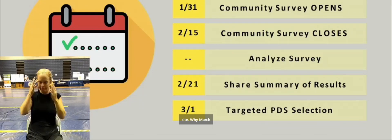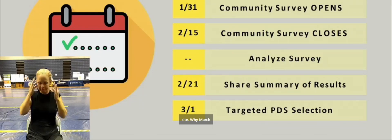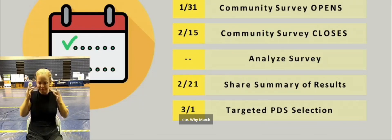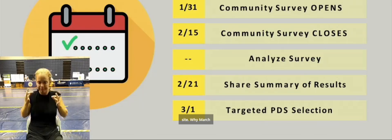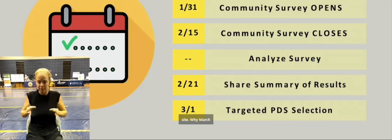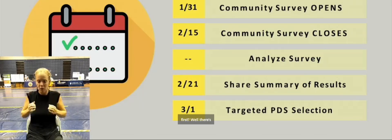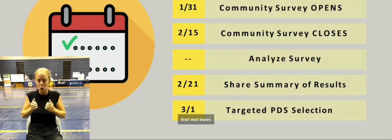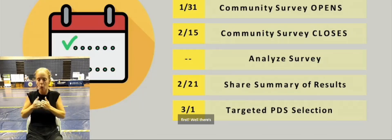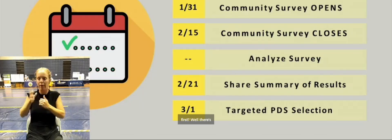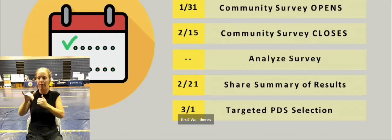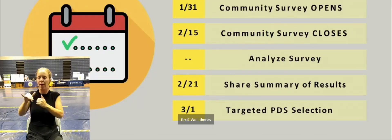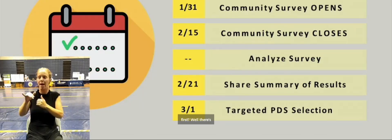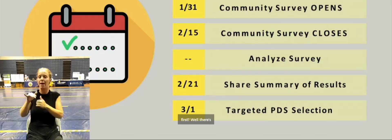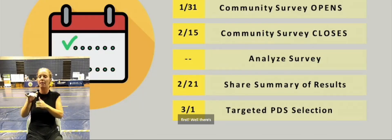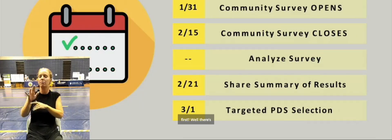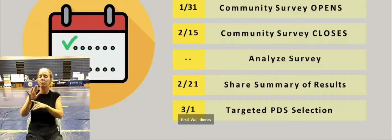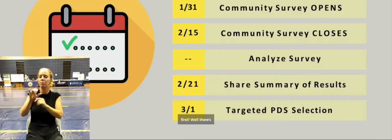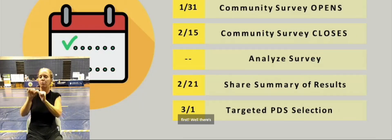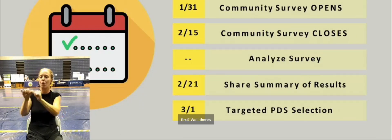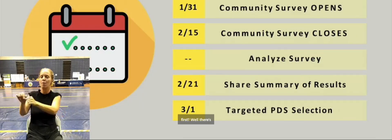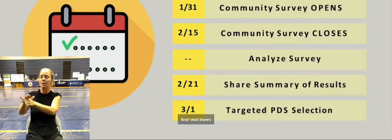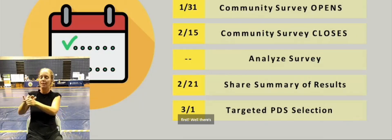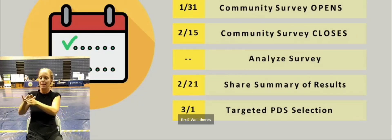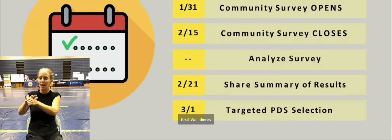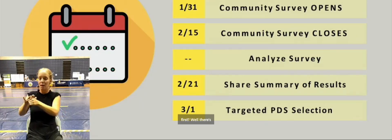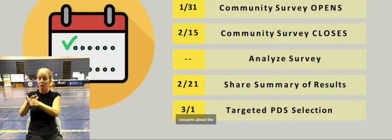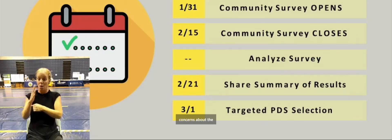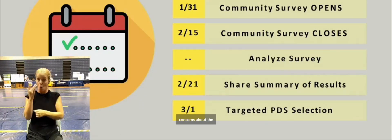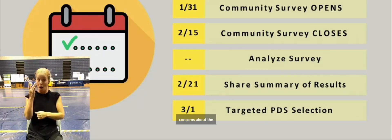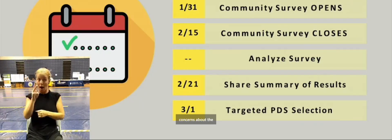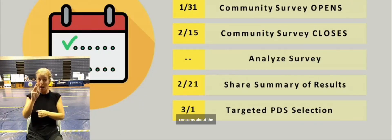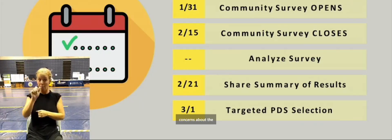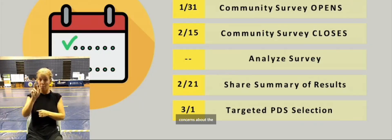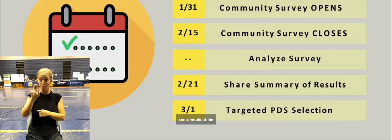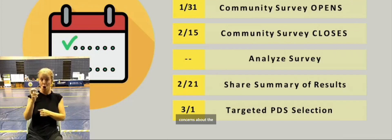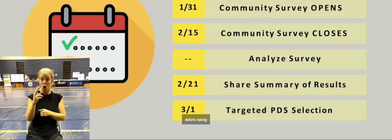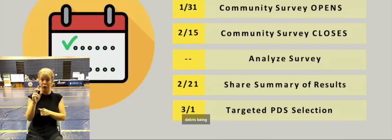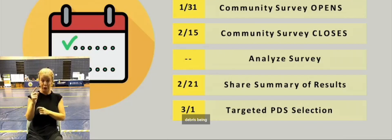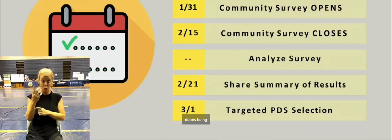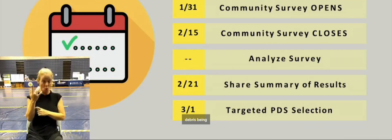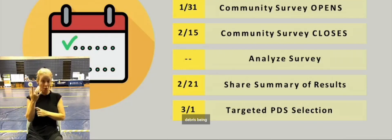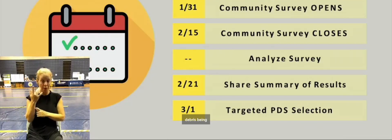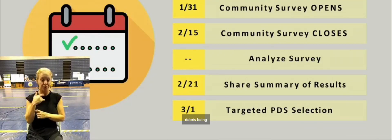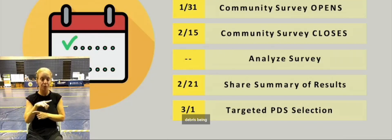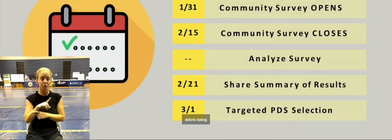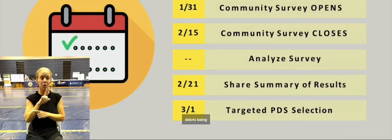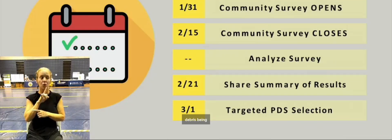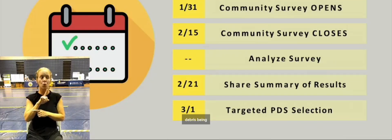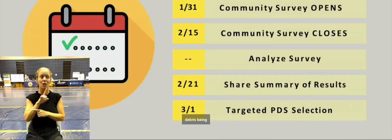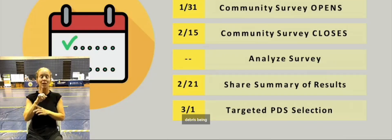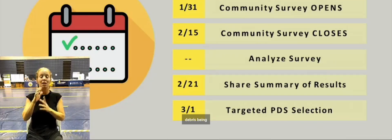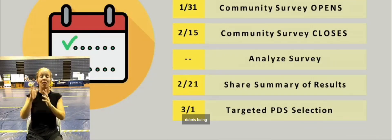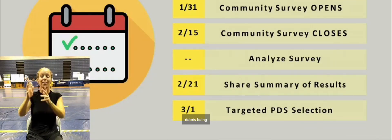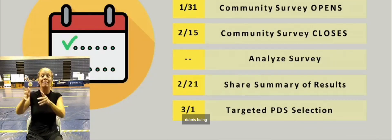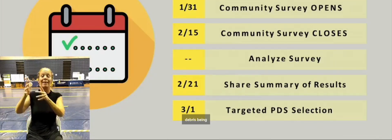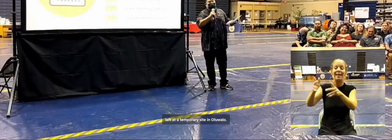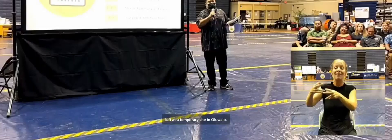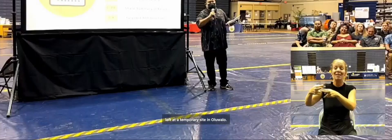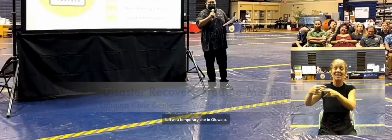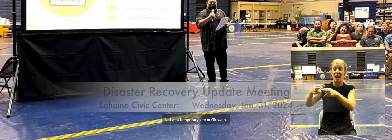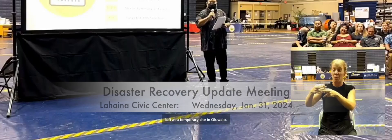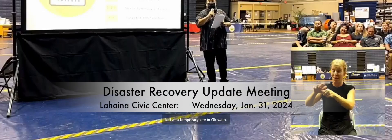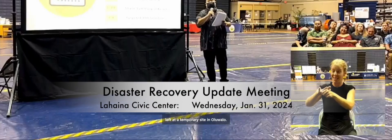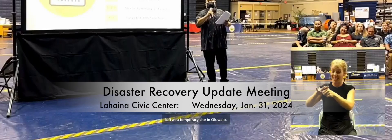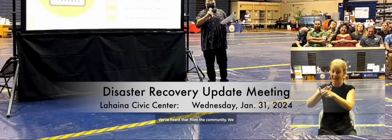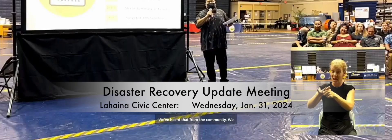1st? Well, there's concerns about the debris being left at a temporary site in